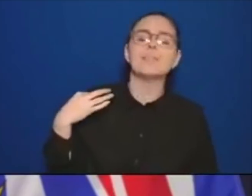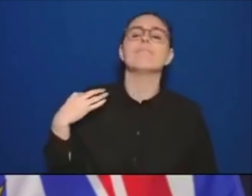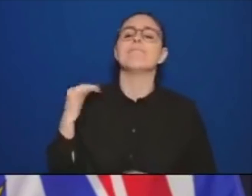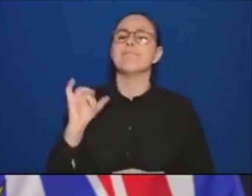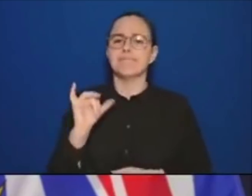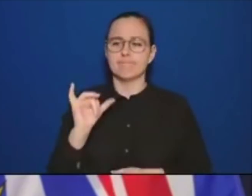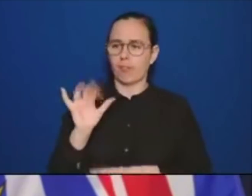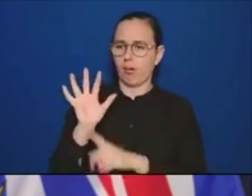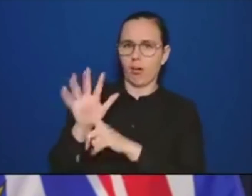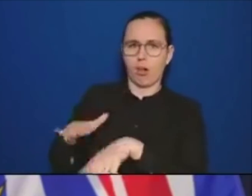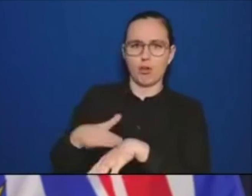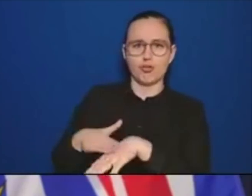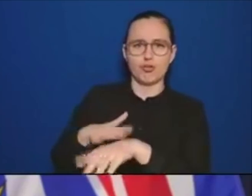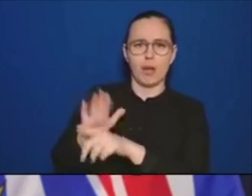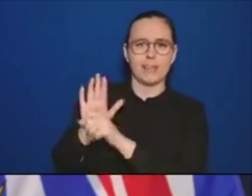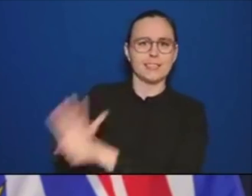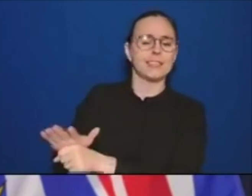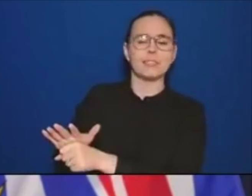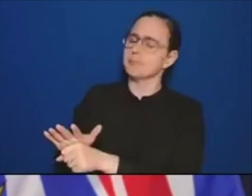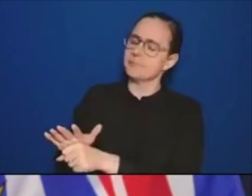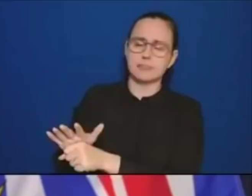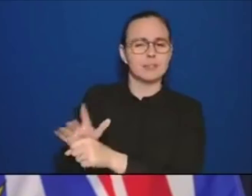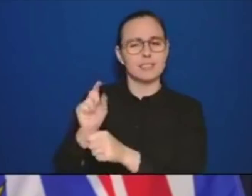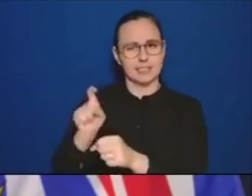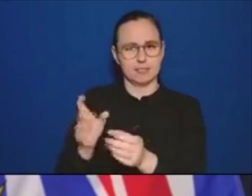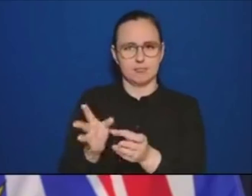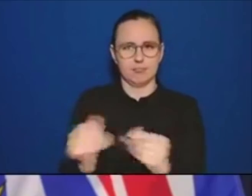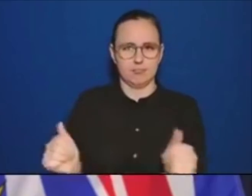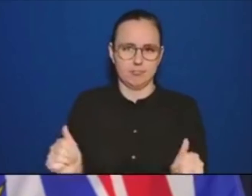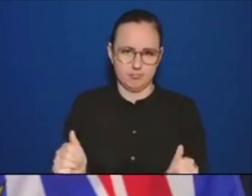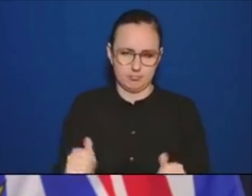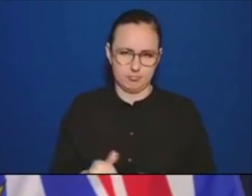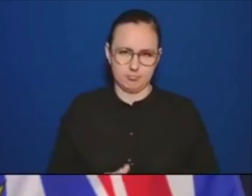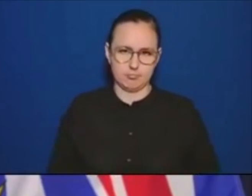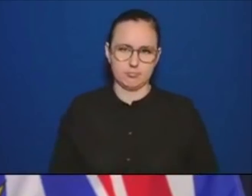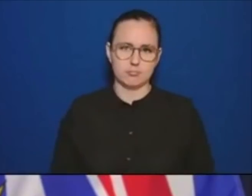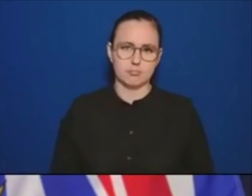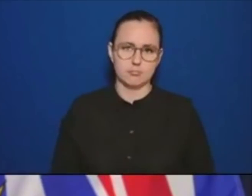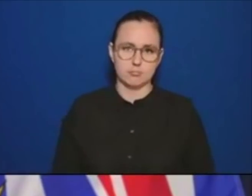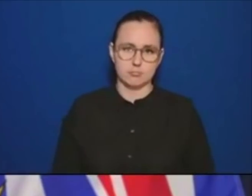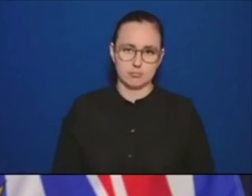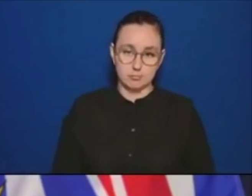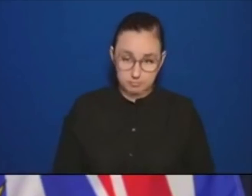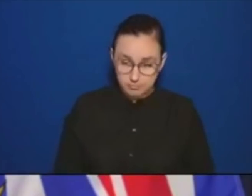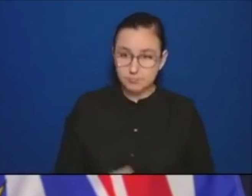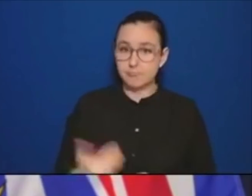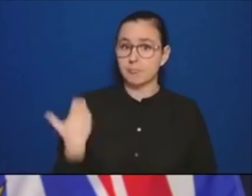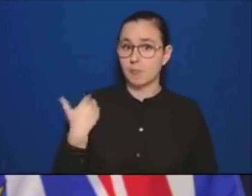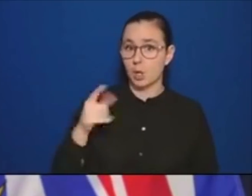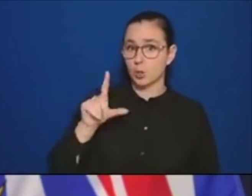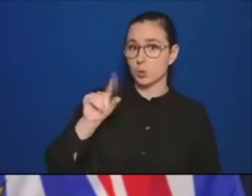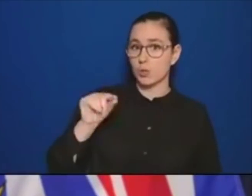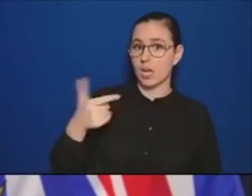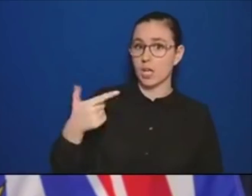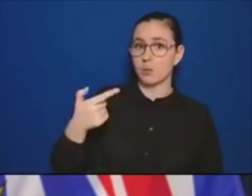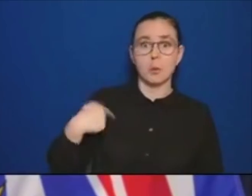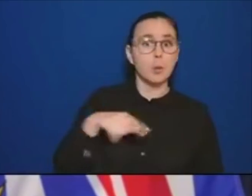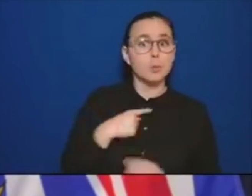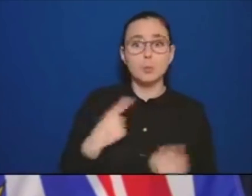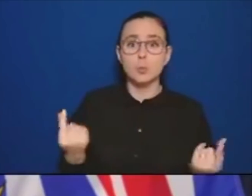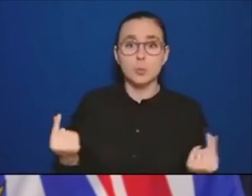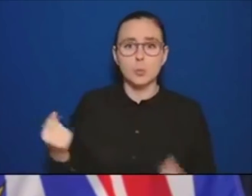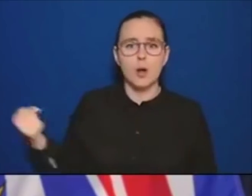when they arise. During the 2021 wildfire event, EMBC hired an Indigenous ESS training